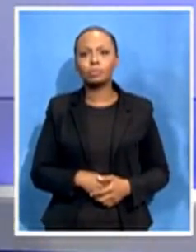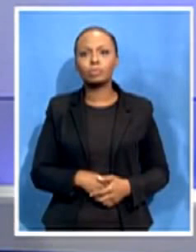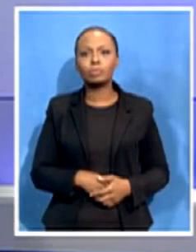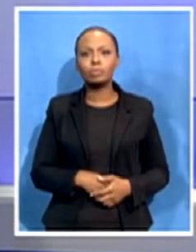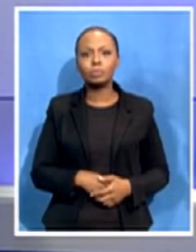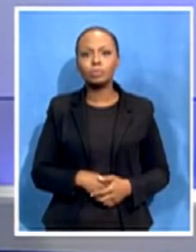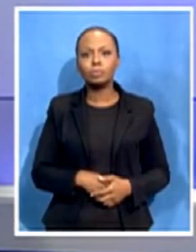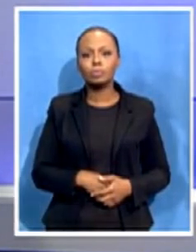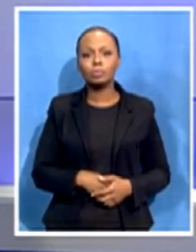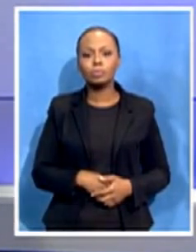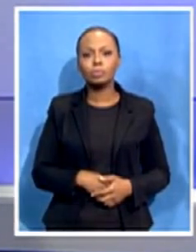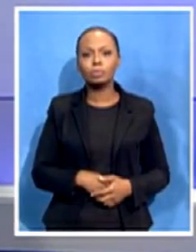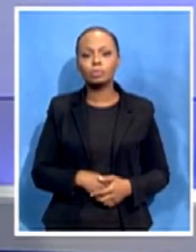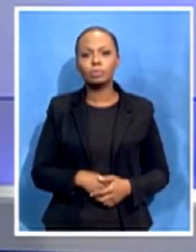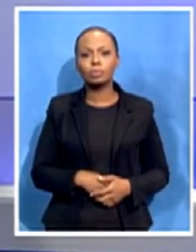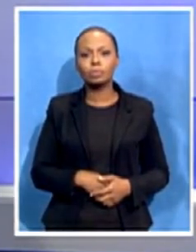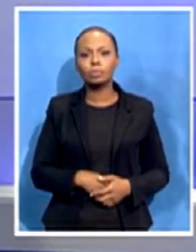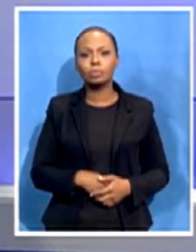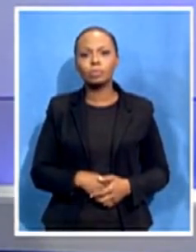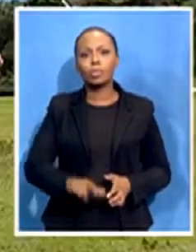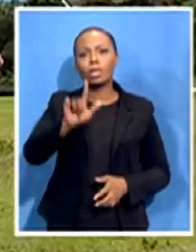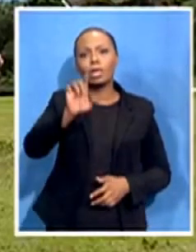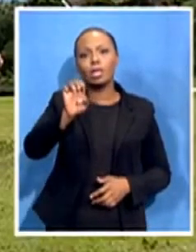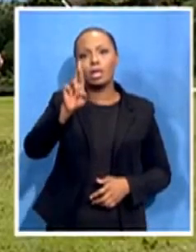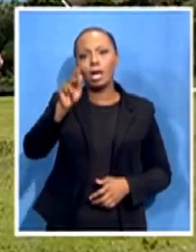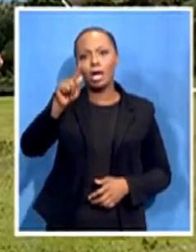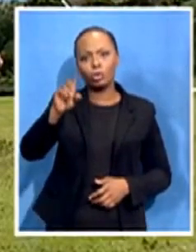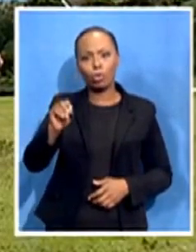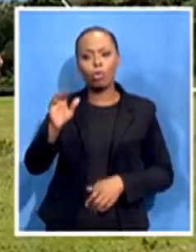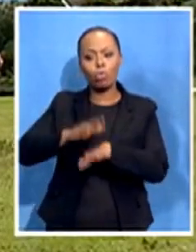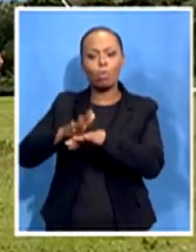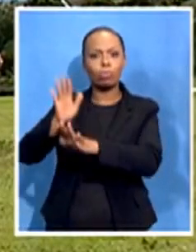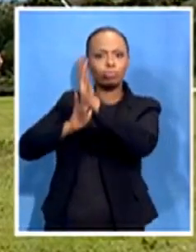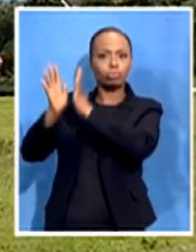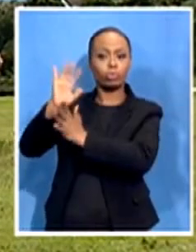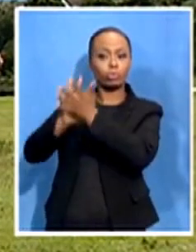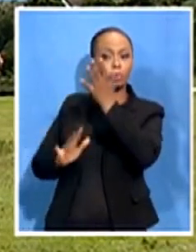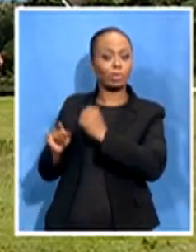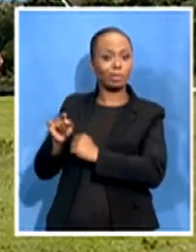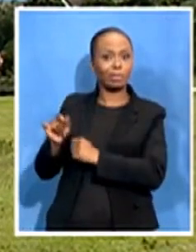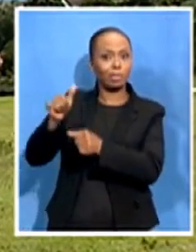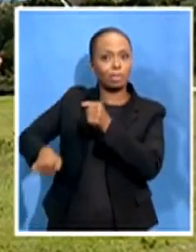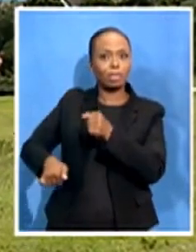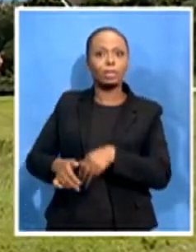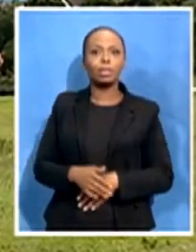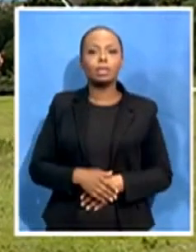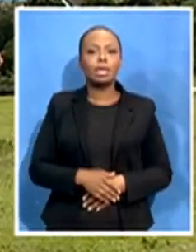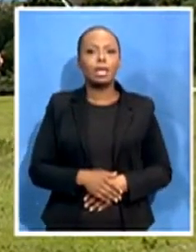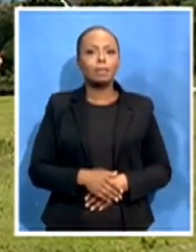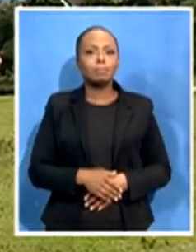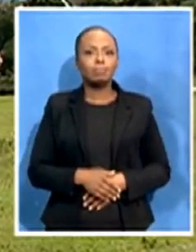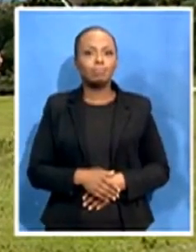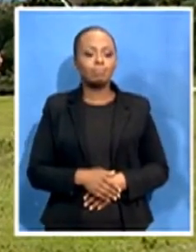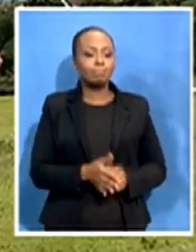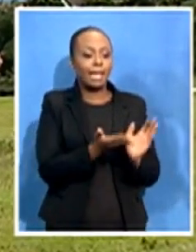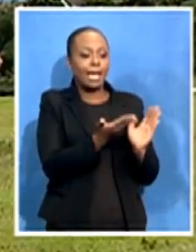Lerato has more on that story. Well, there was this huge expectation that the Minister of Health, Zweli Mkhize, was going to come to